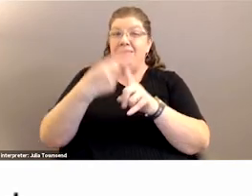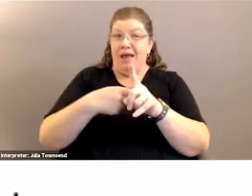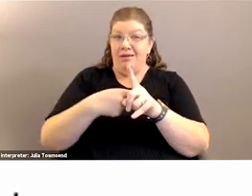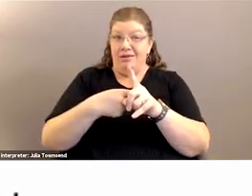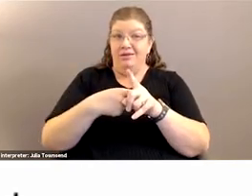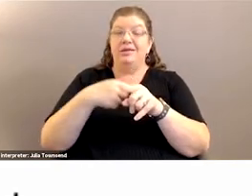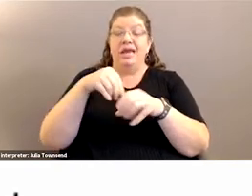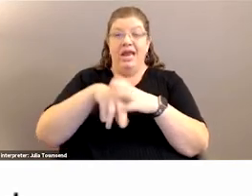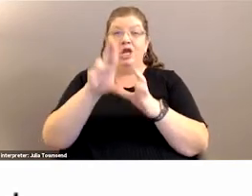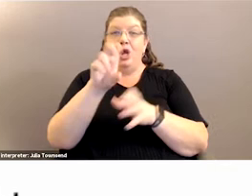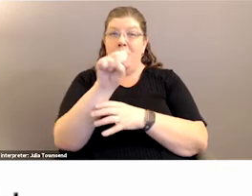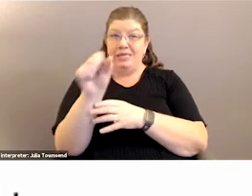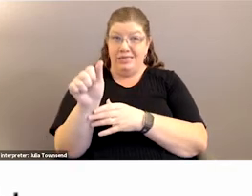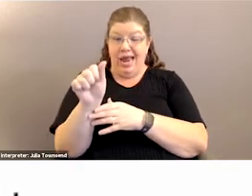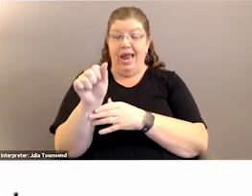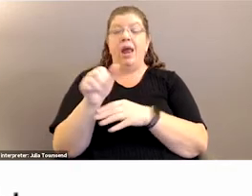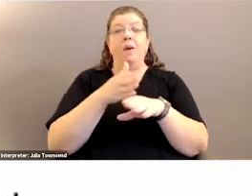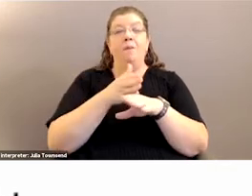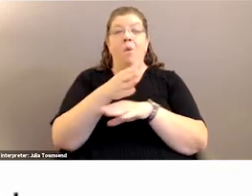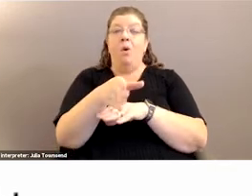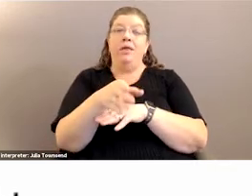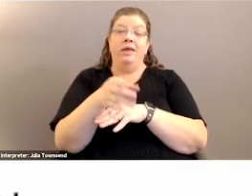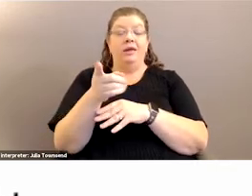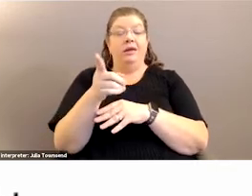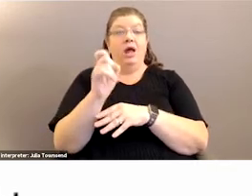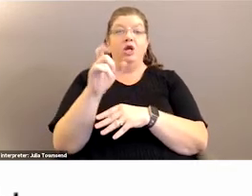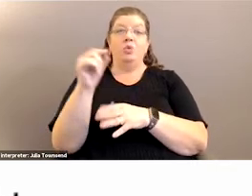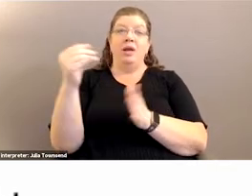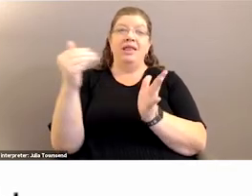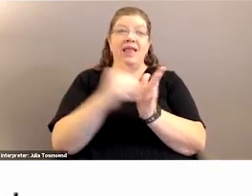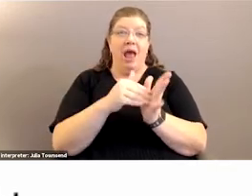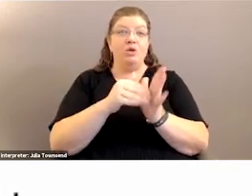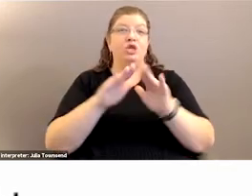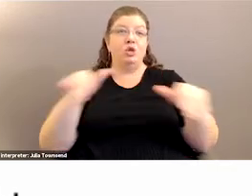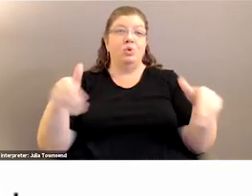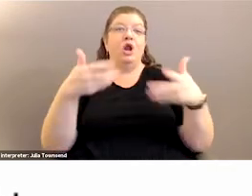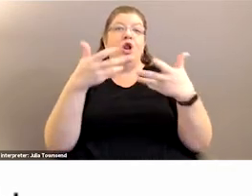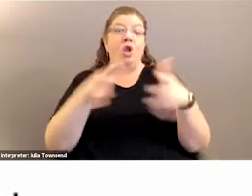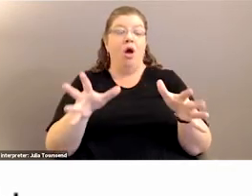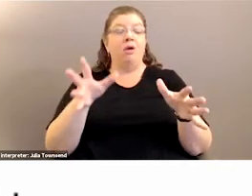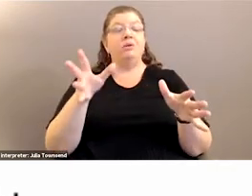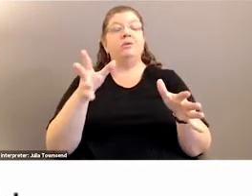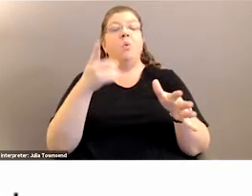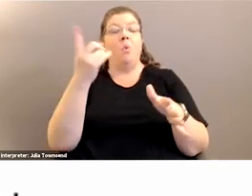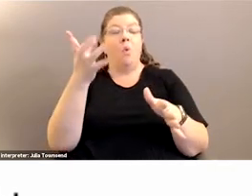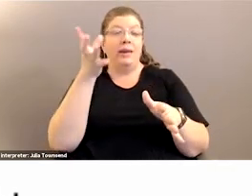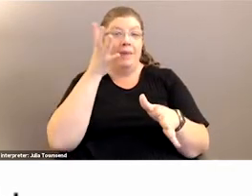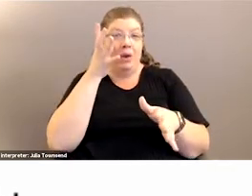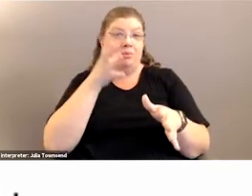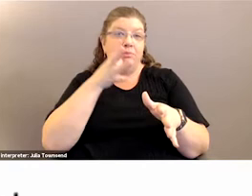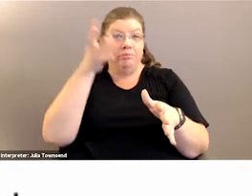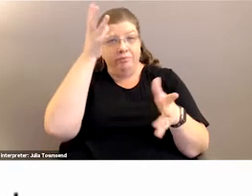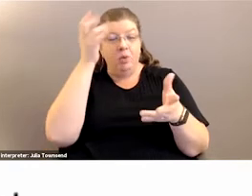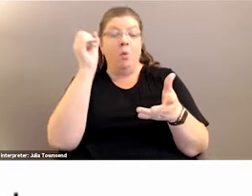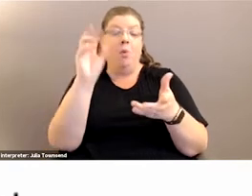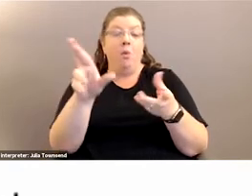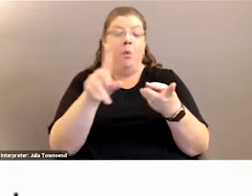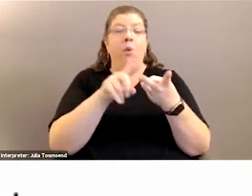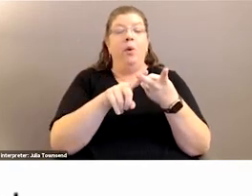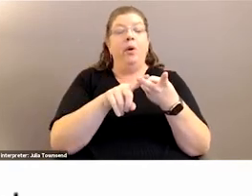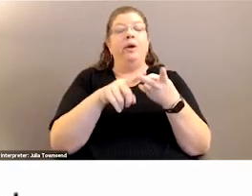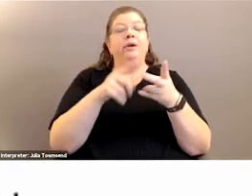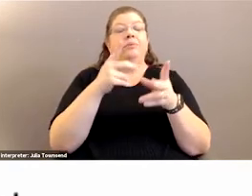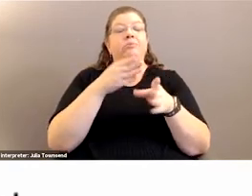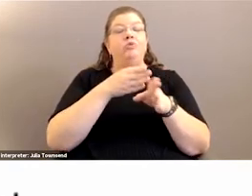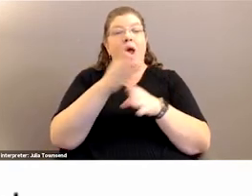pandemic more than um 120 000 children lost their